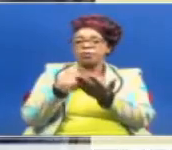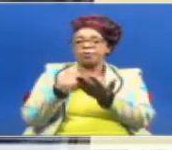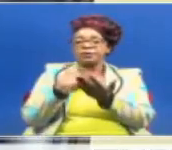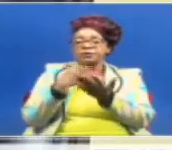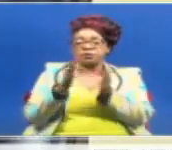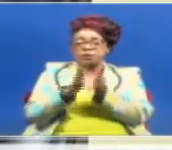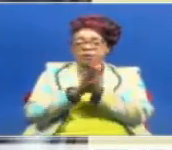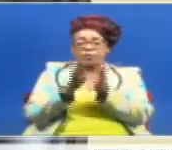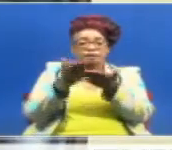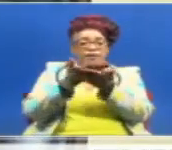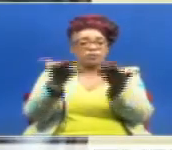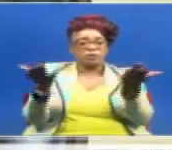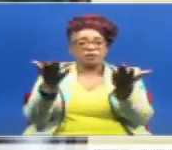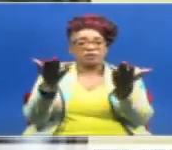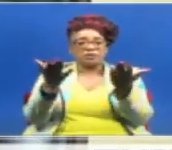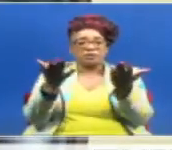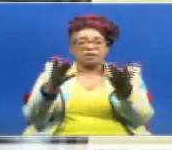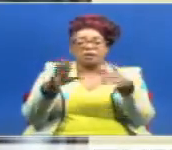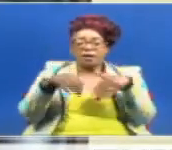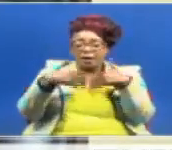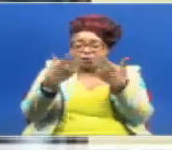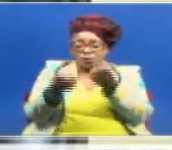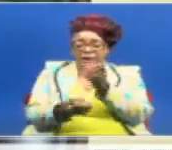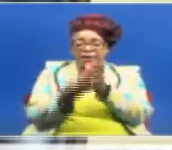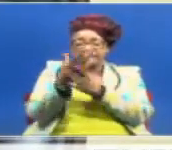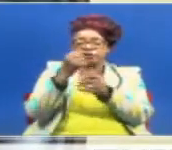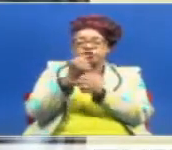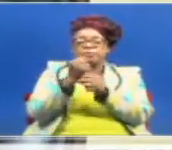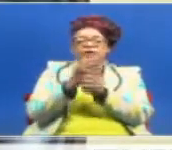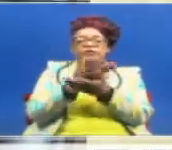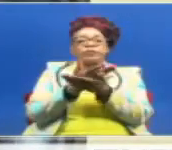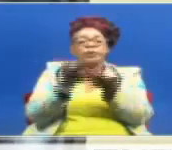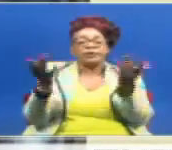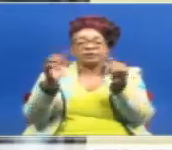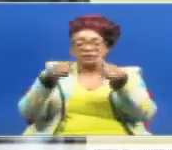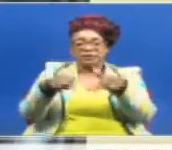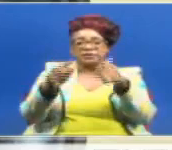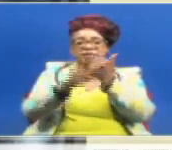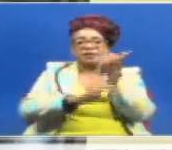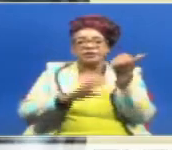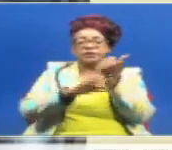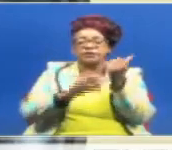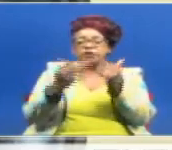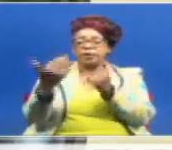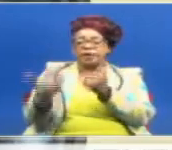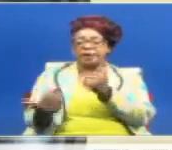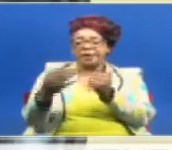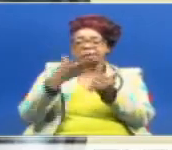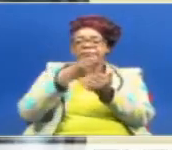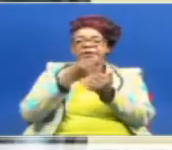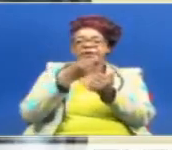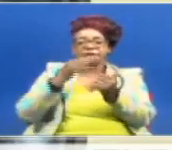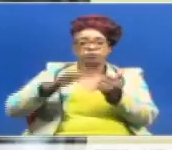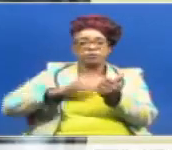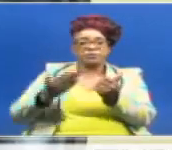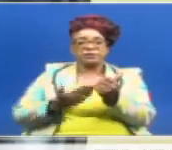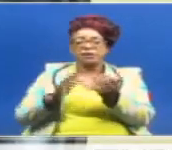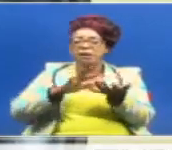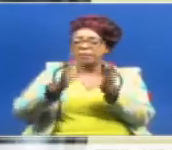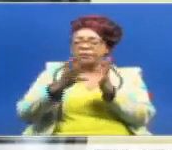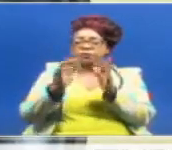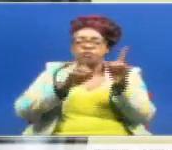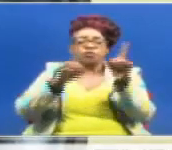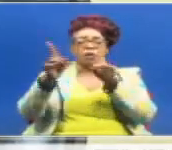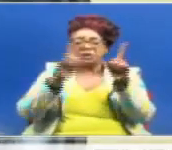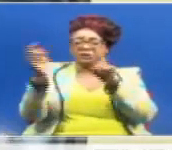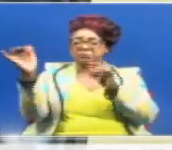everybody, thinking how do we create jobs everywhere in this country for young men and women. It's just about tourists coming here.